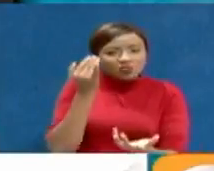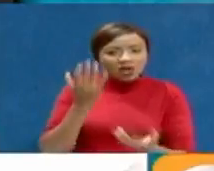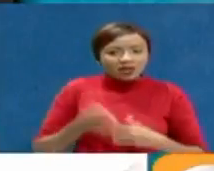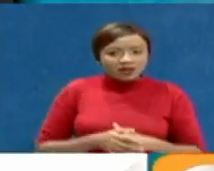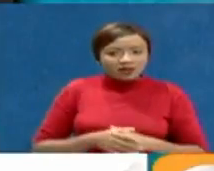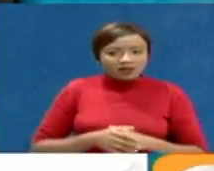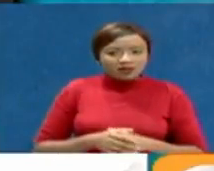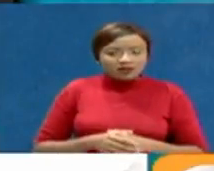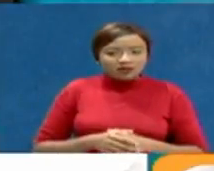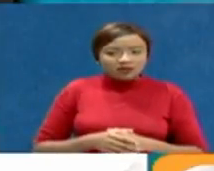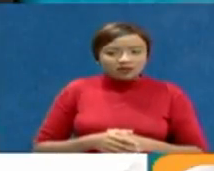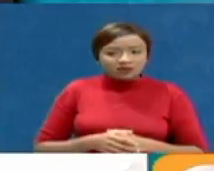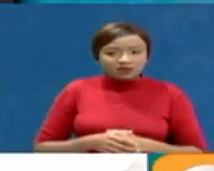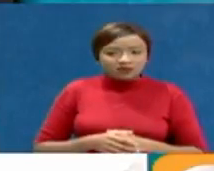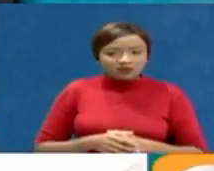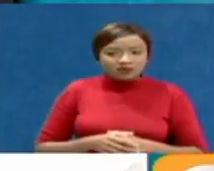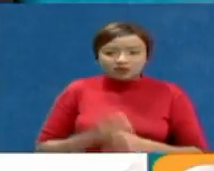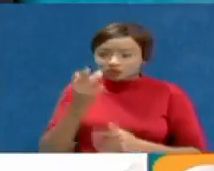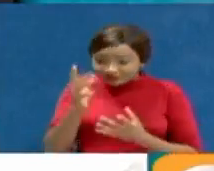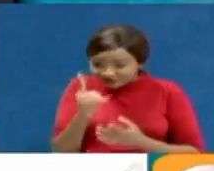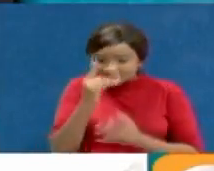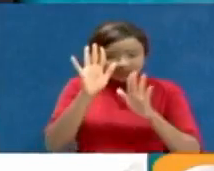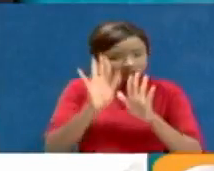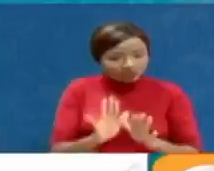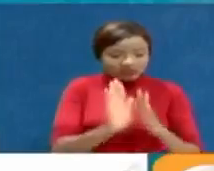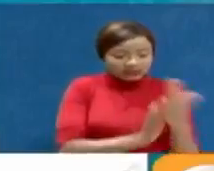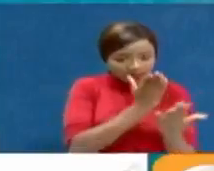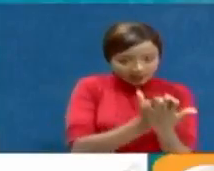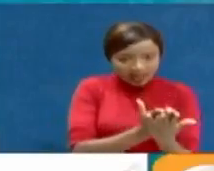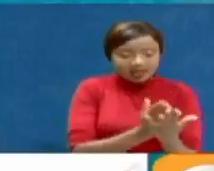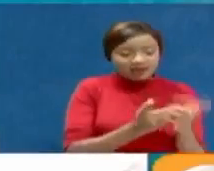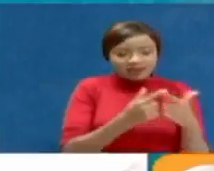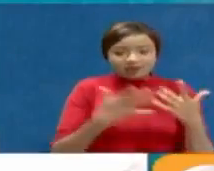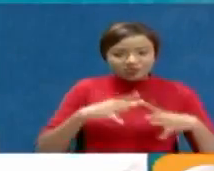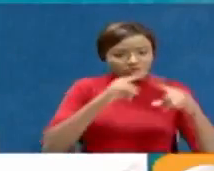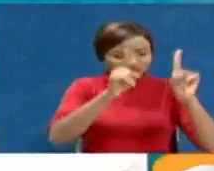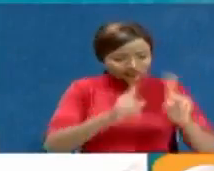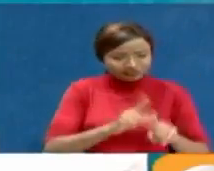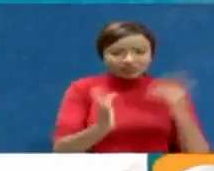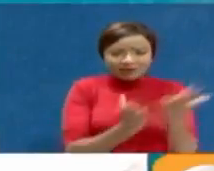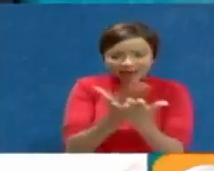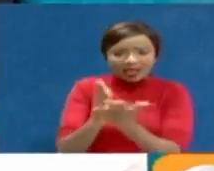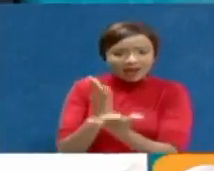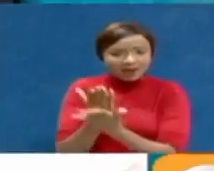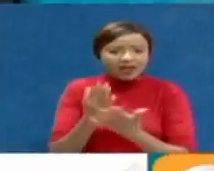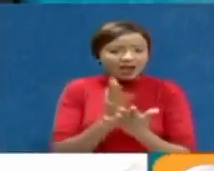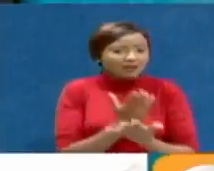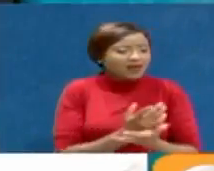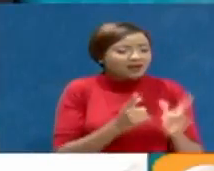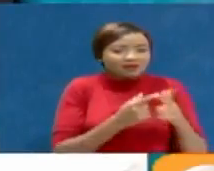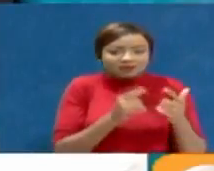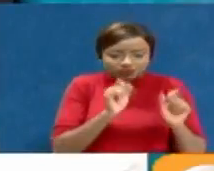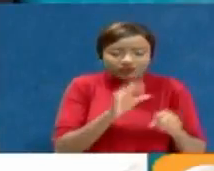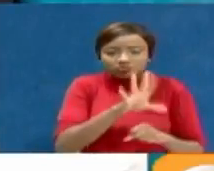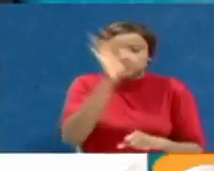tender that should essentially be open to competition given its size. Juma, in his June letter, stating that at the time